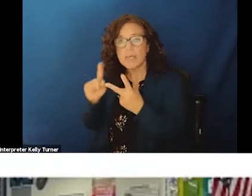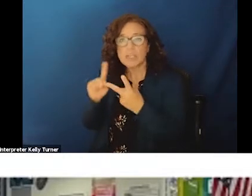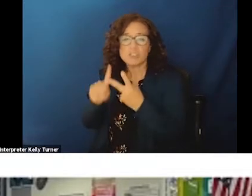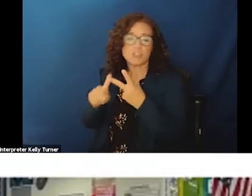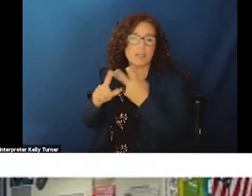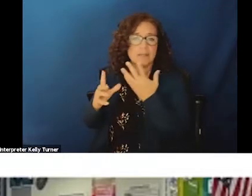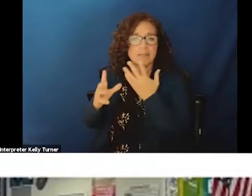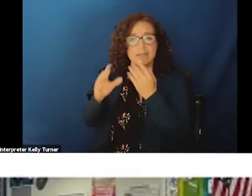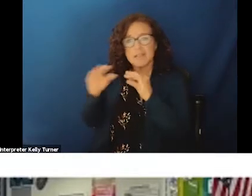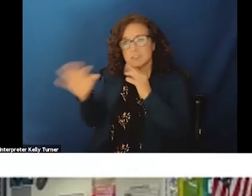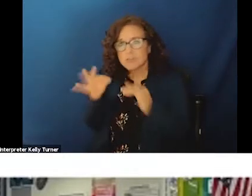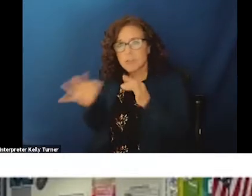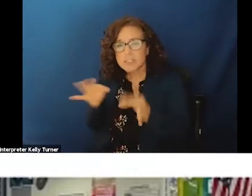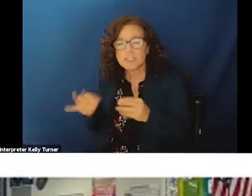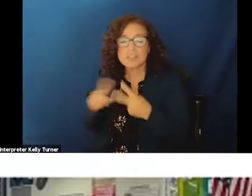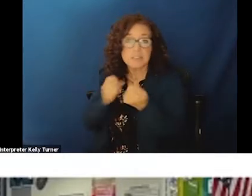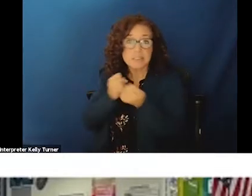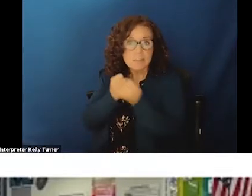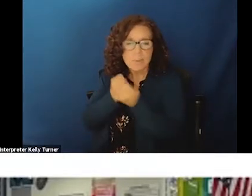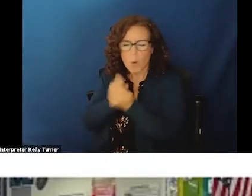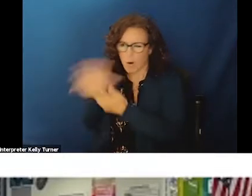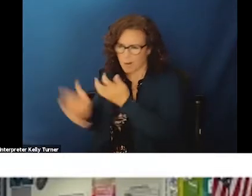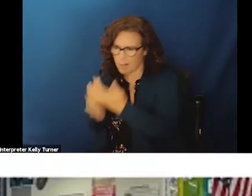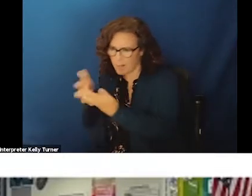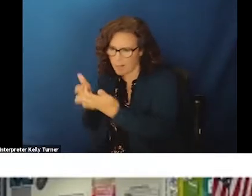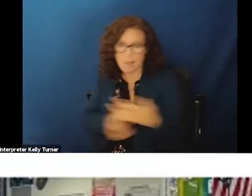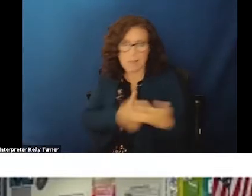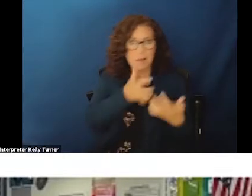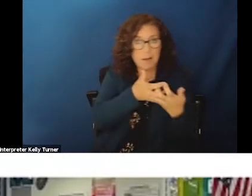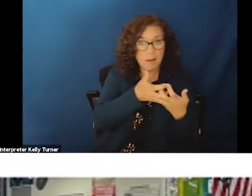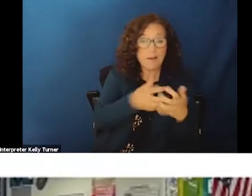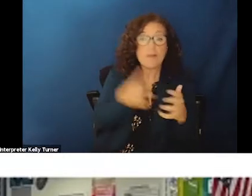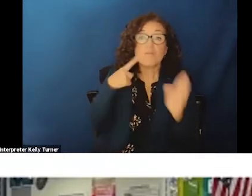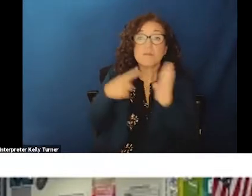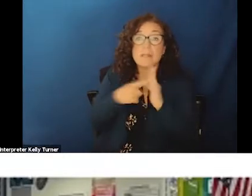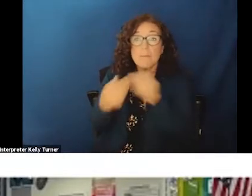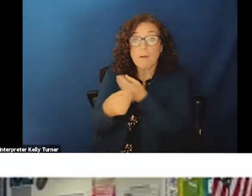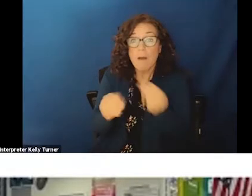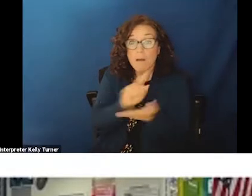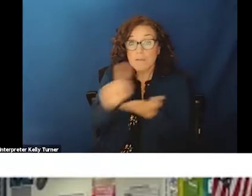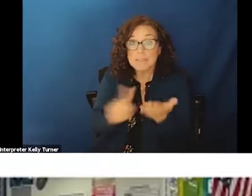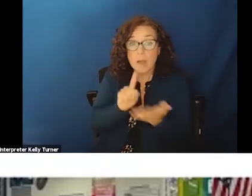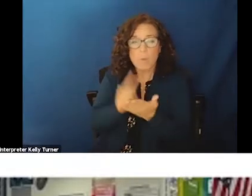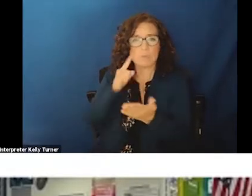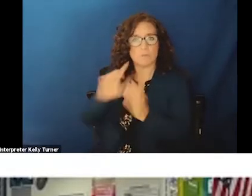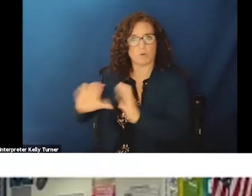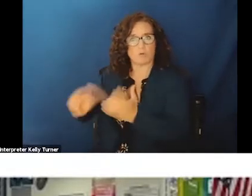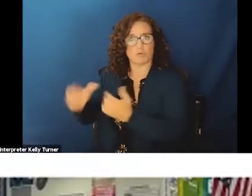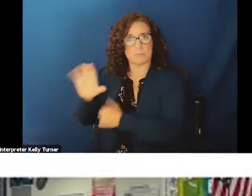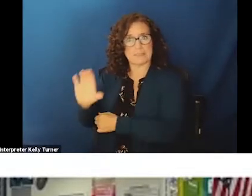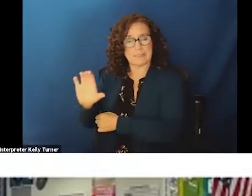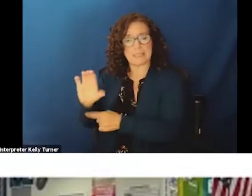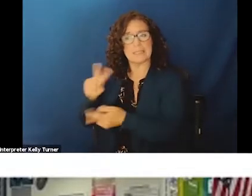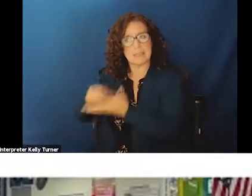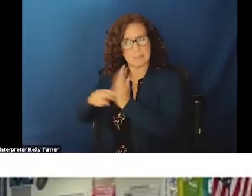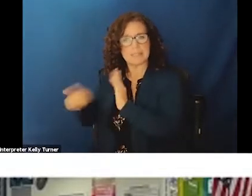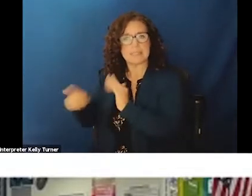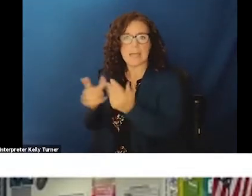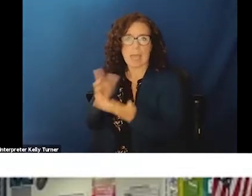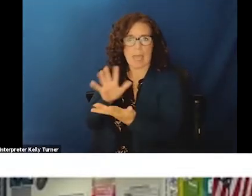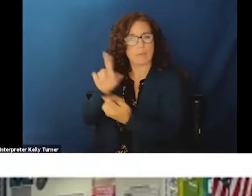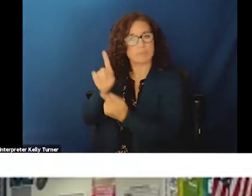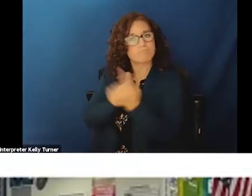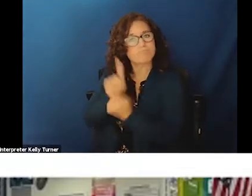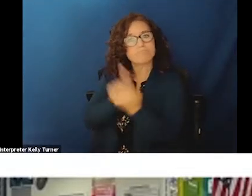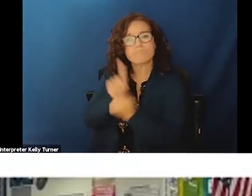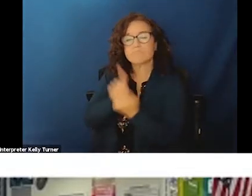including the very common practice of dedicating office hours for Group C students so they have that access to their teachers that is just for them